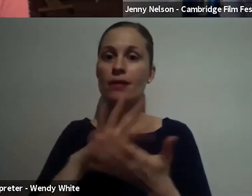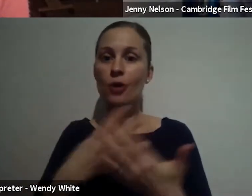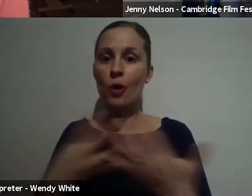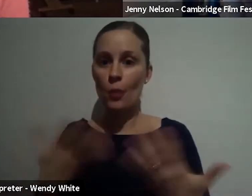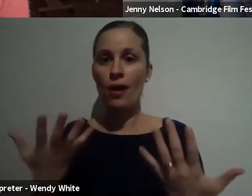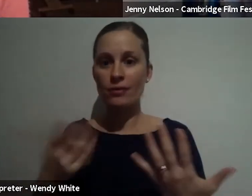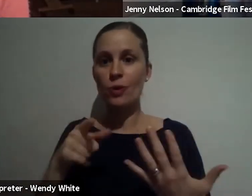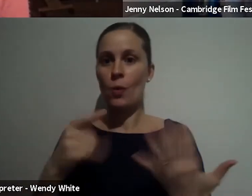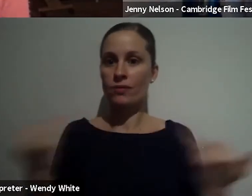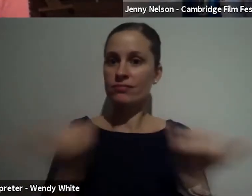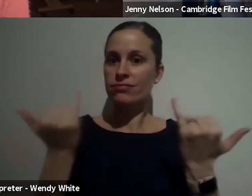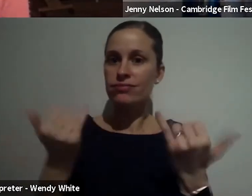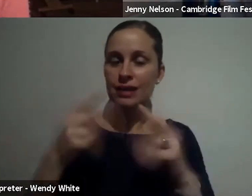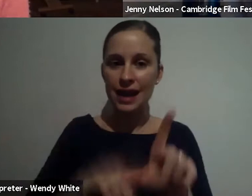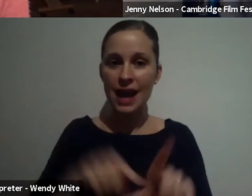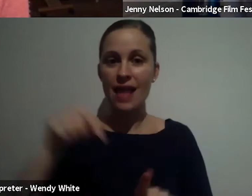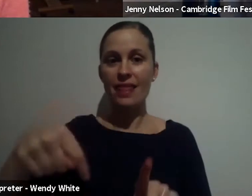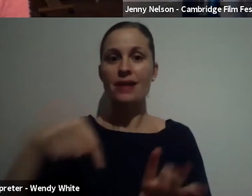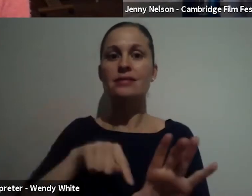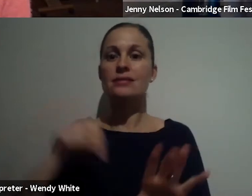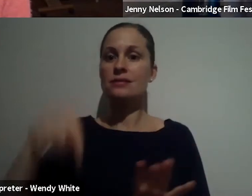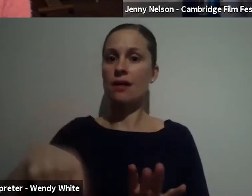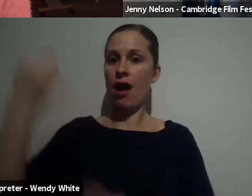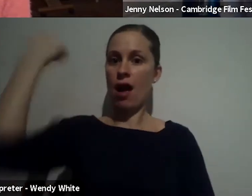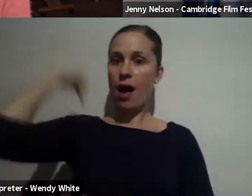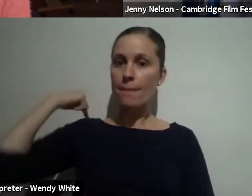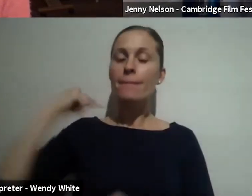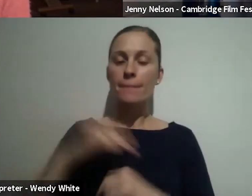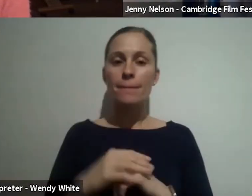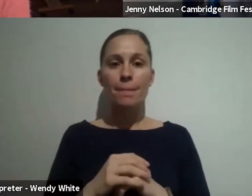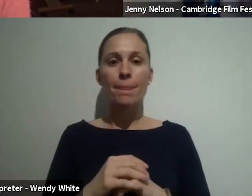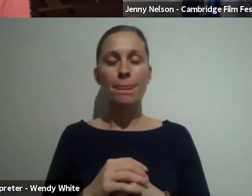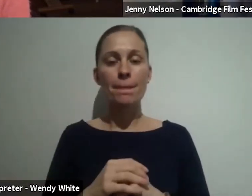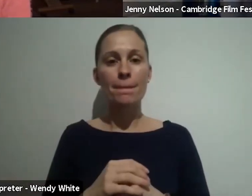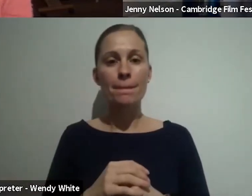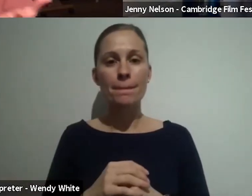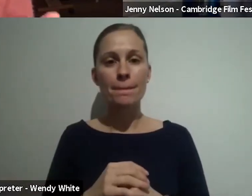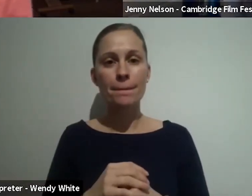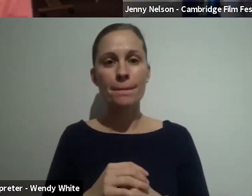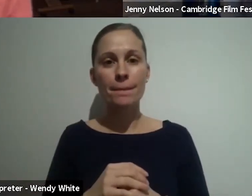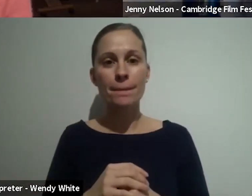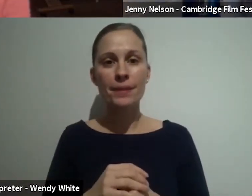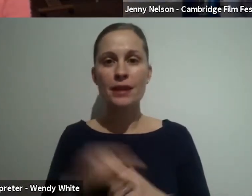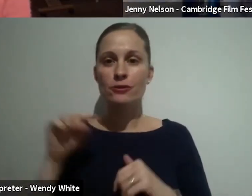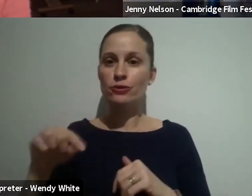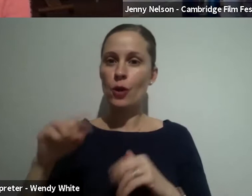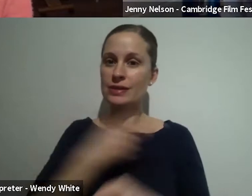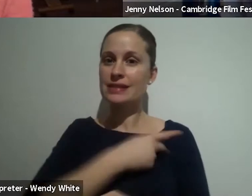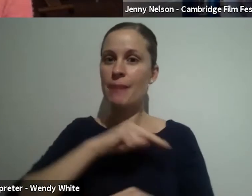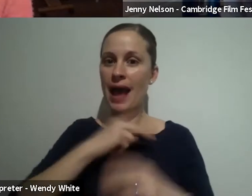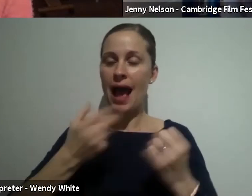that Spain was living a sense of euphoria somehow, no?